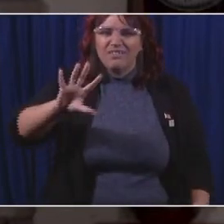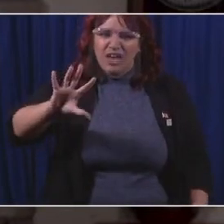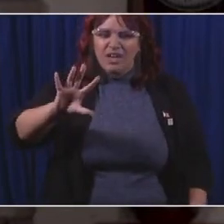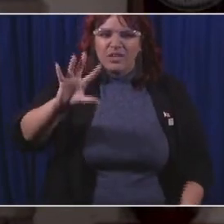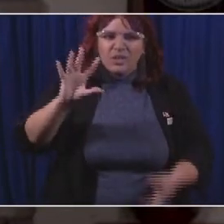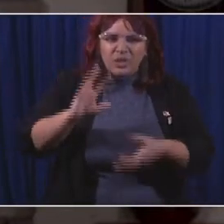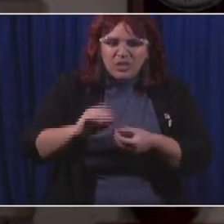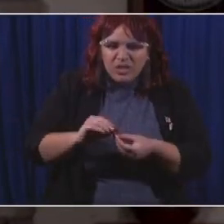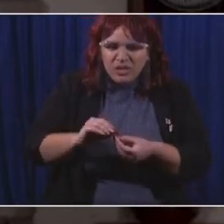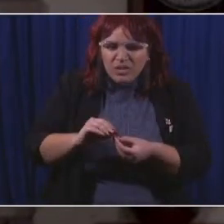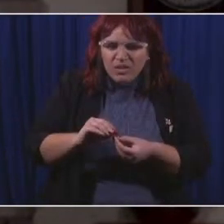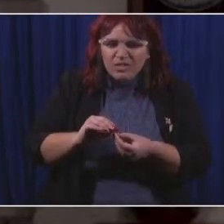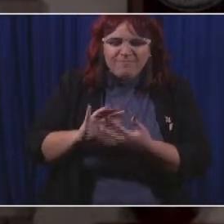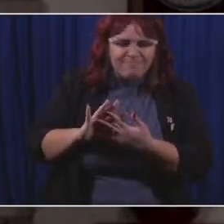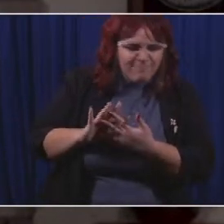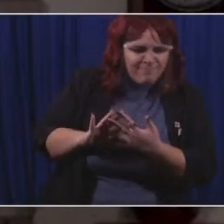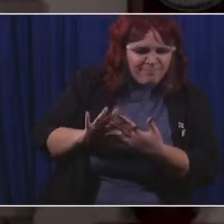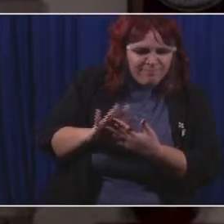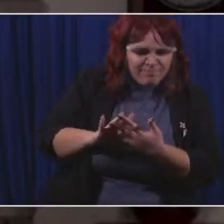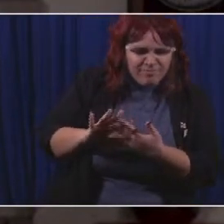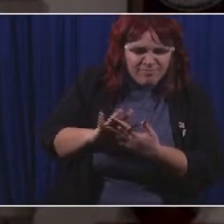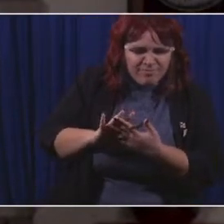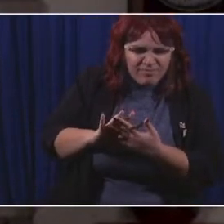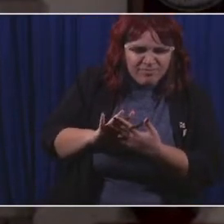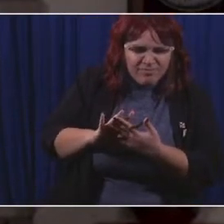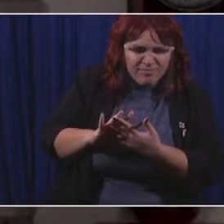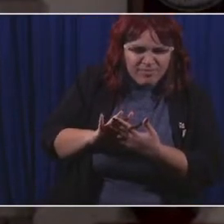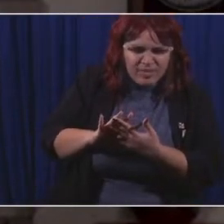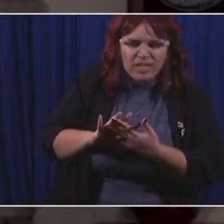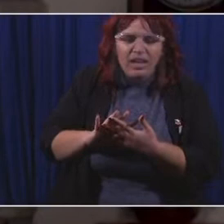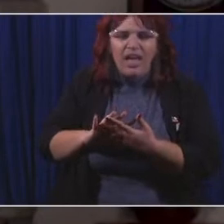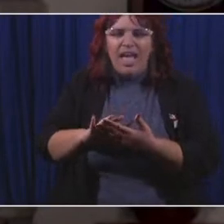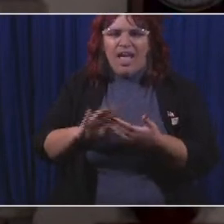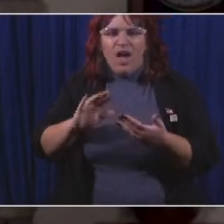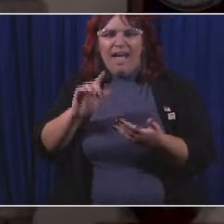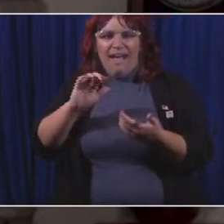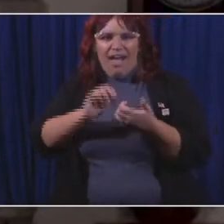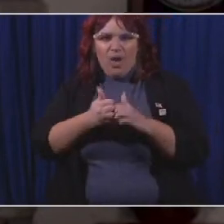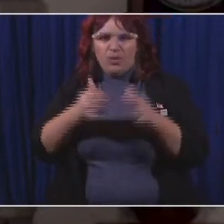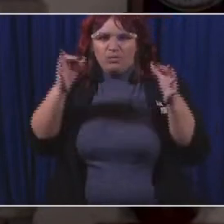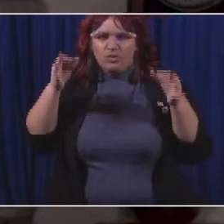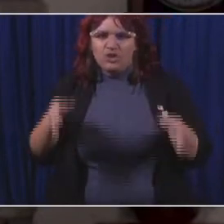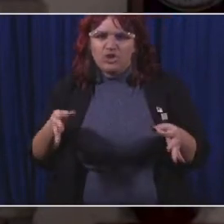doses. Do you know how those are being prioritized or doled out